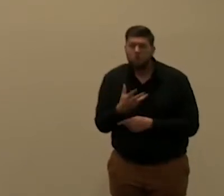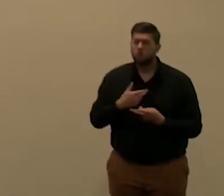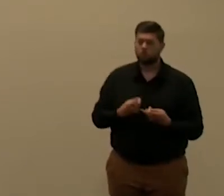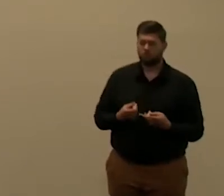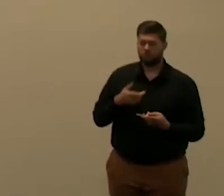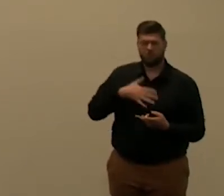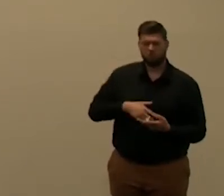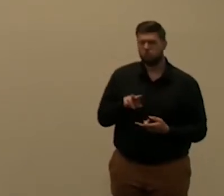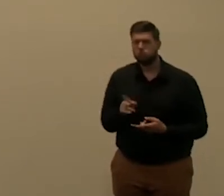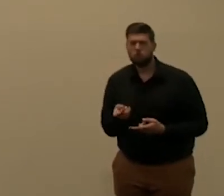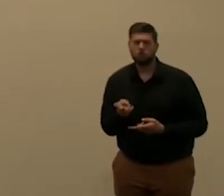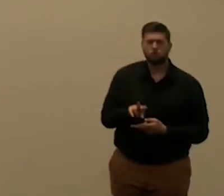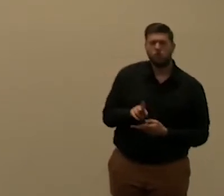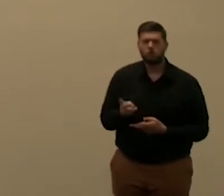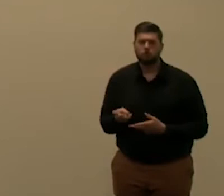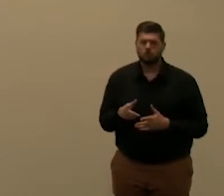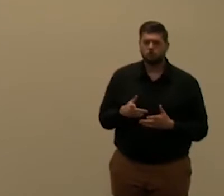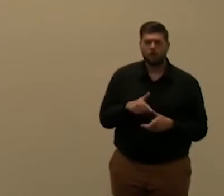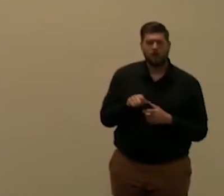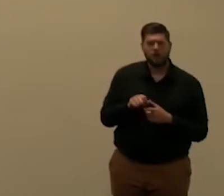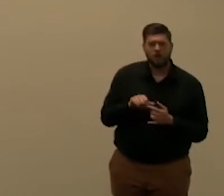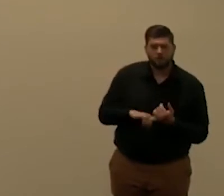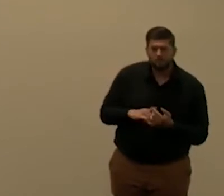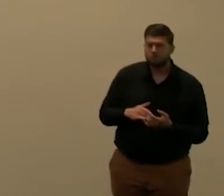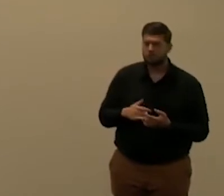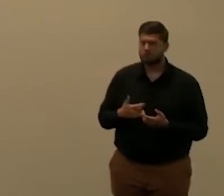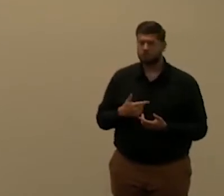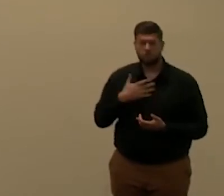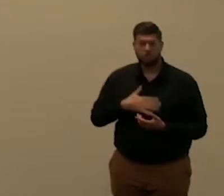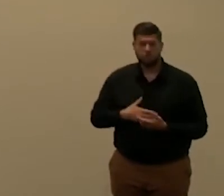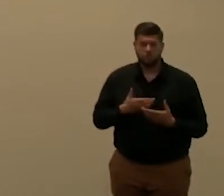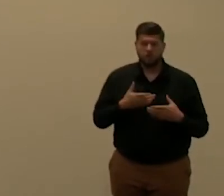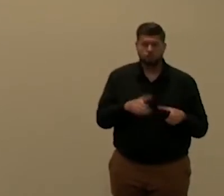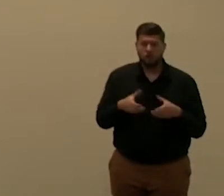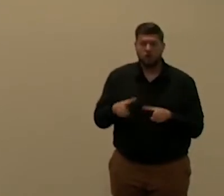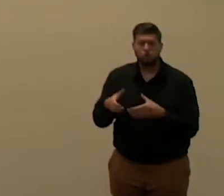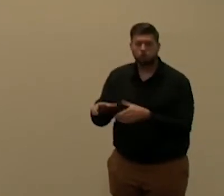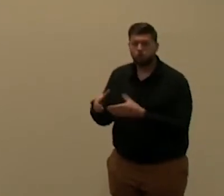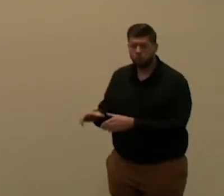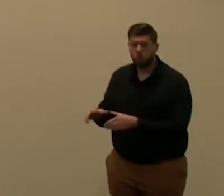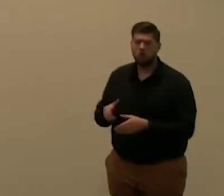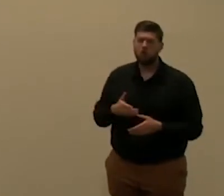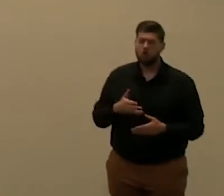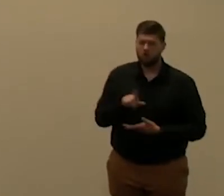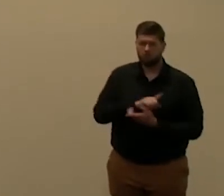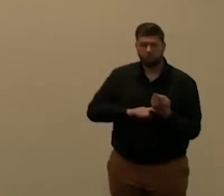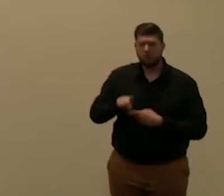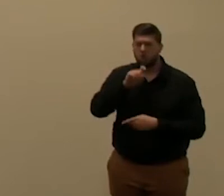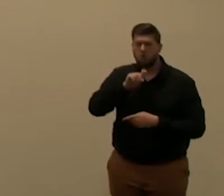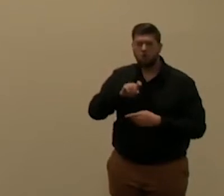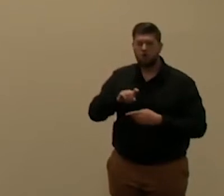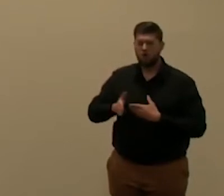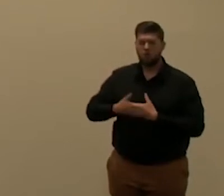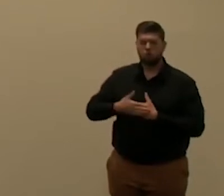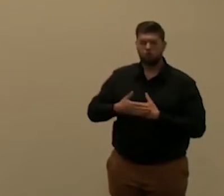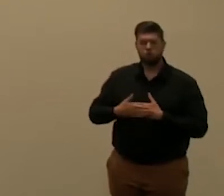the other? Do we want to use breakout rooms? Do we want to lock our meeting so that people can't come in after a